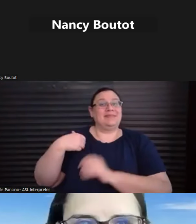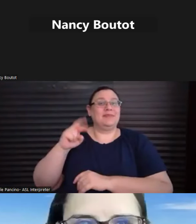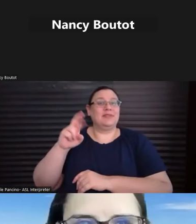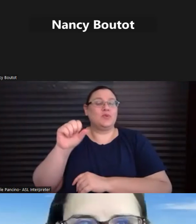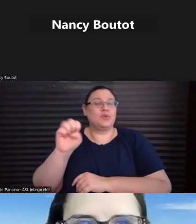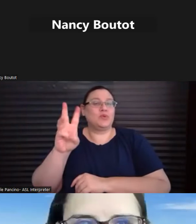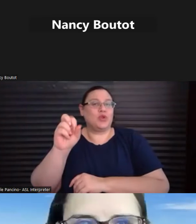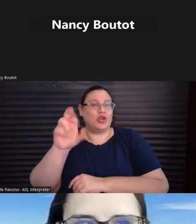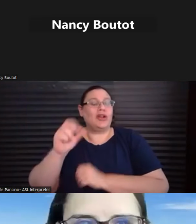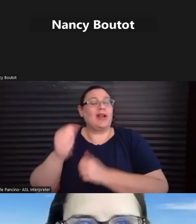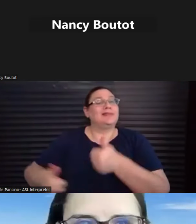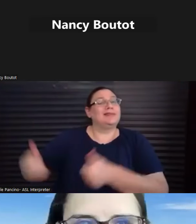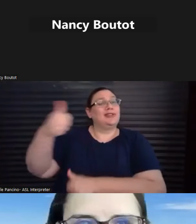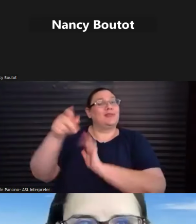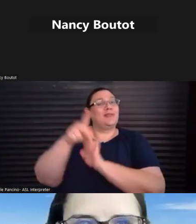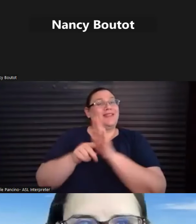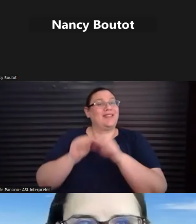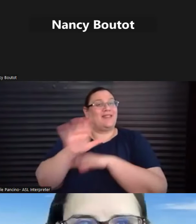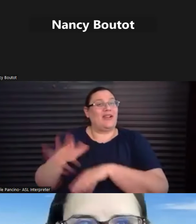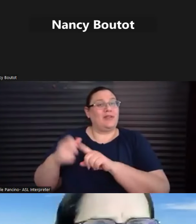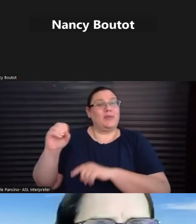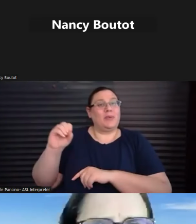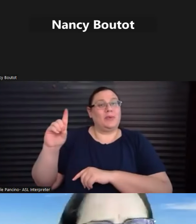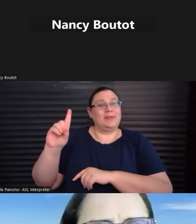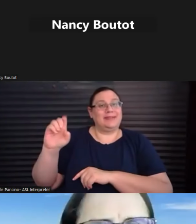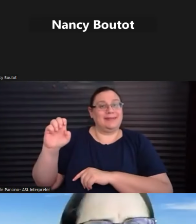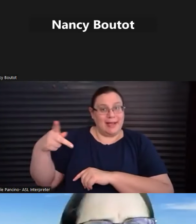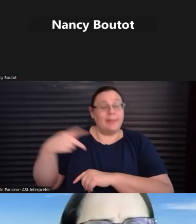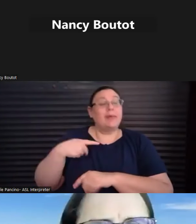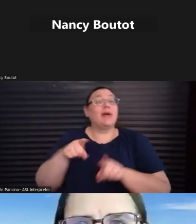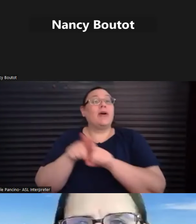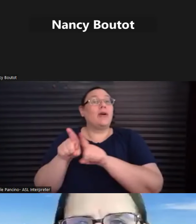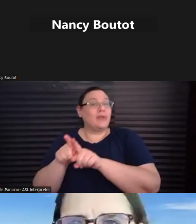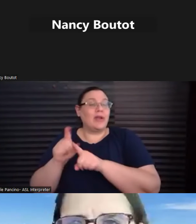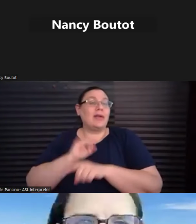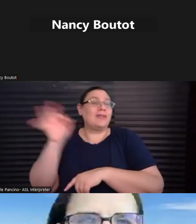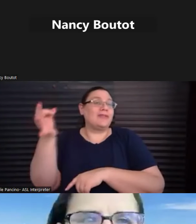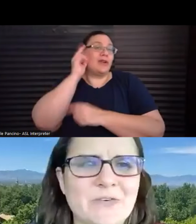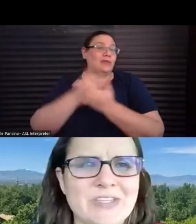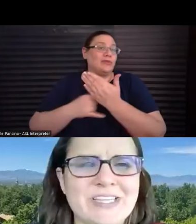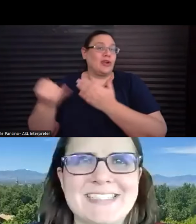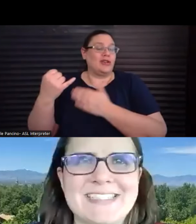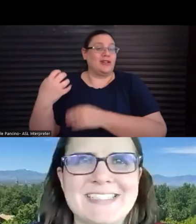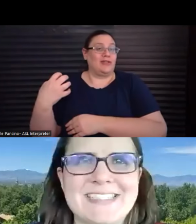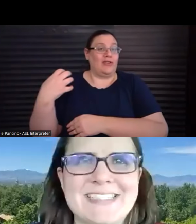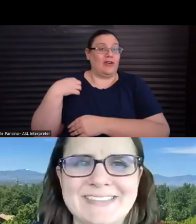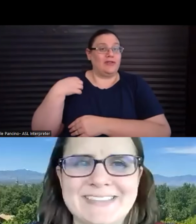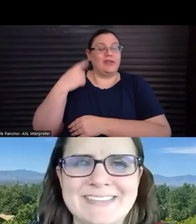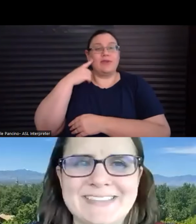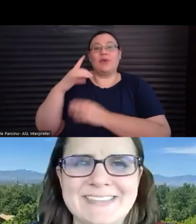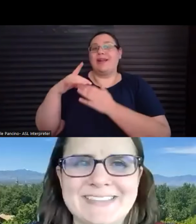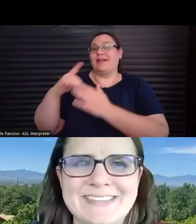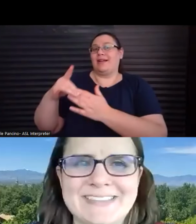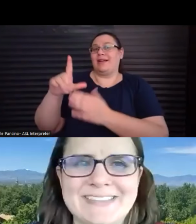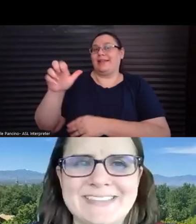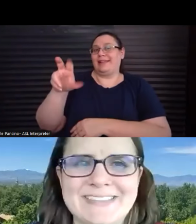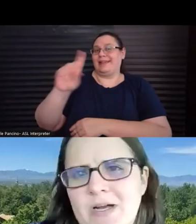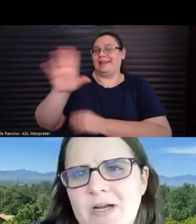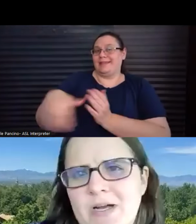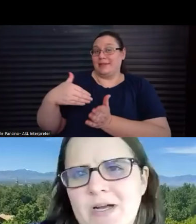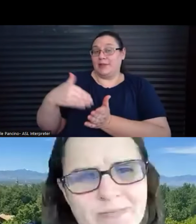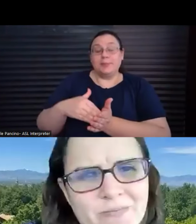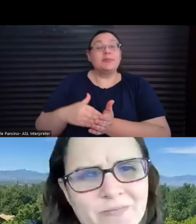Policy Advisor at ODEP. I also serve as the Federal Project Officer for the LEAD Center. On behalf of the